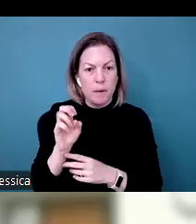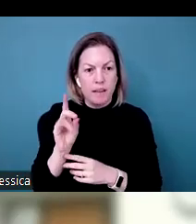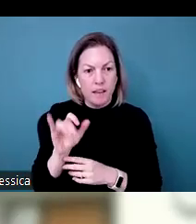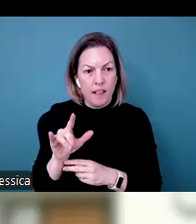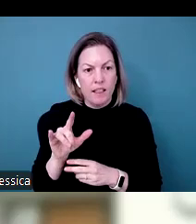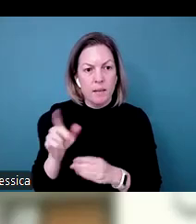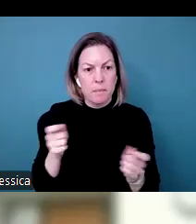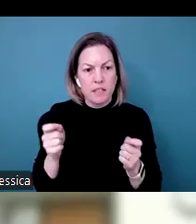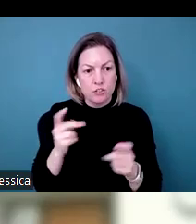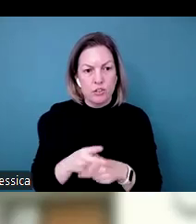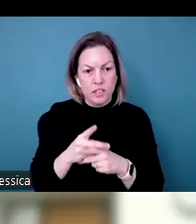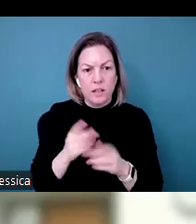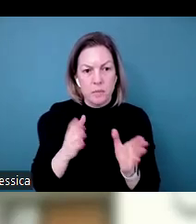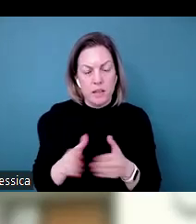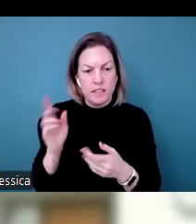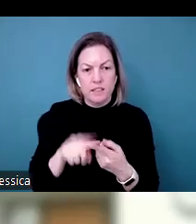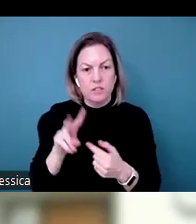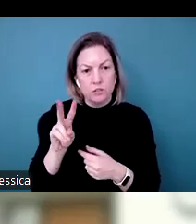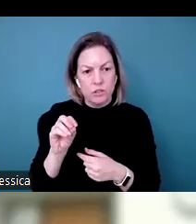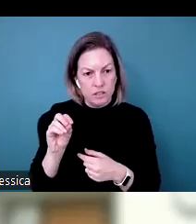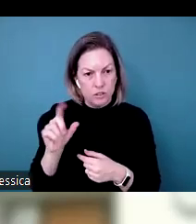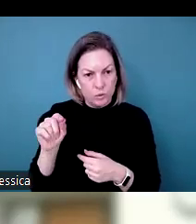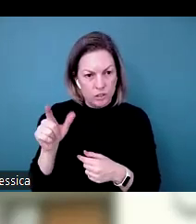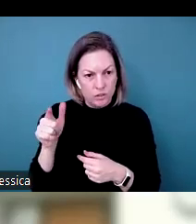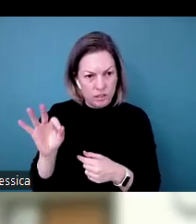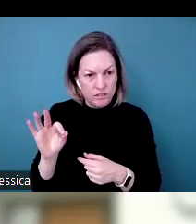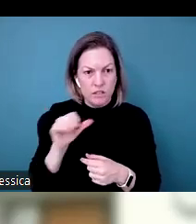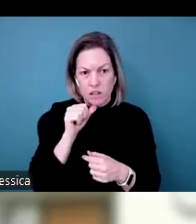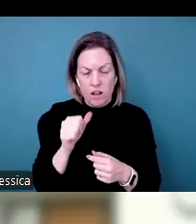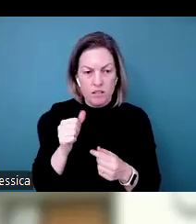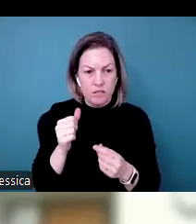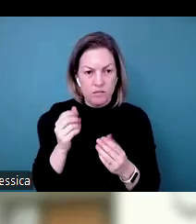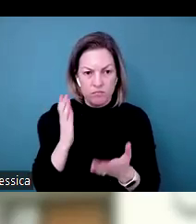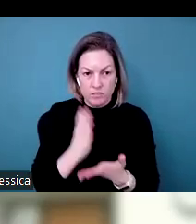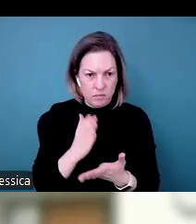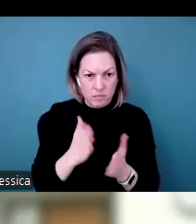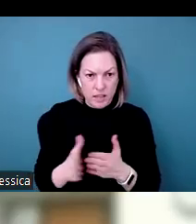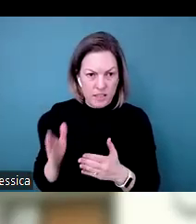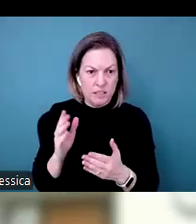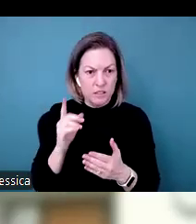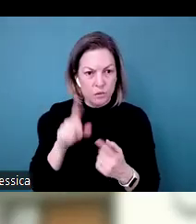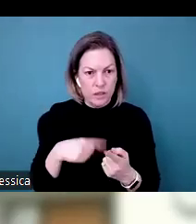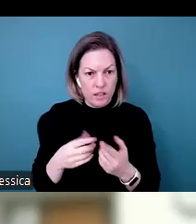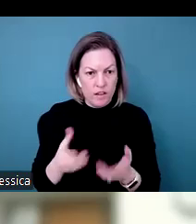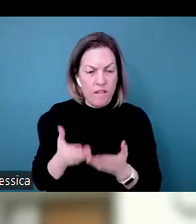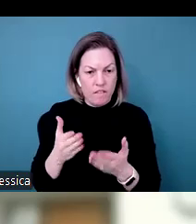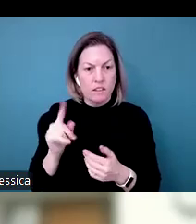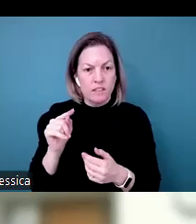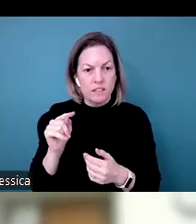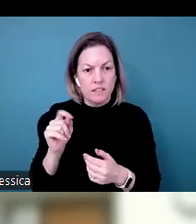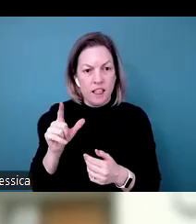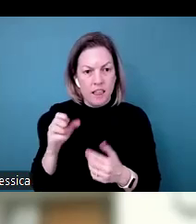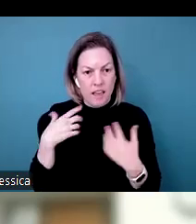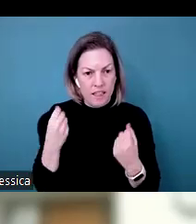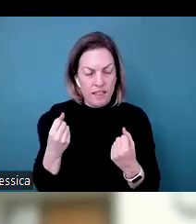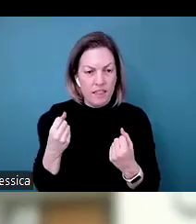until 2029. It would not absolve those plans of time and distance standards when they offer telehealth services This means that enrollees will not have to